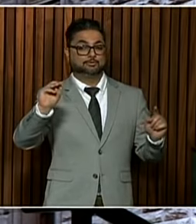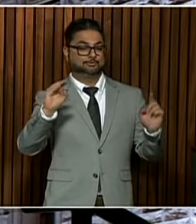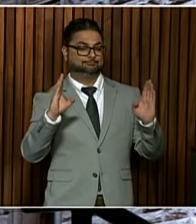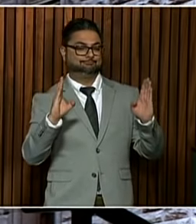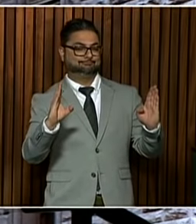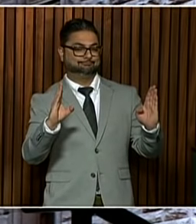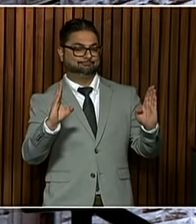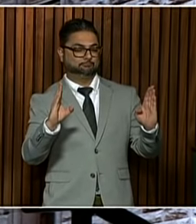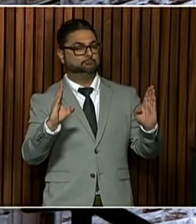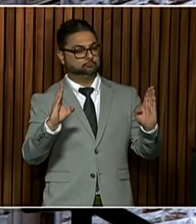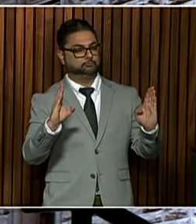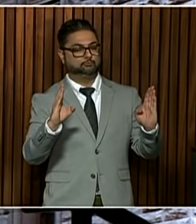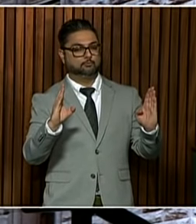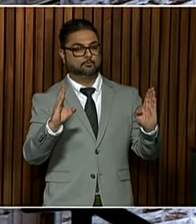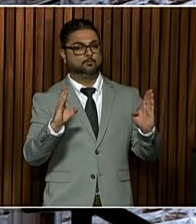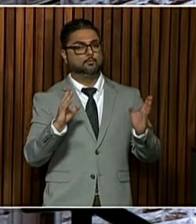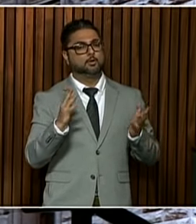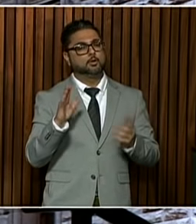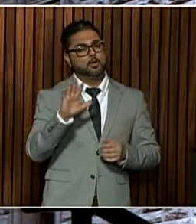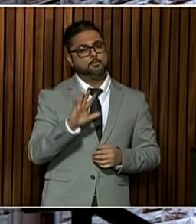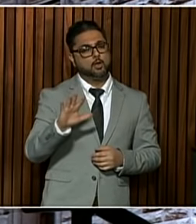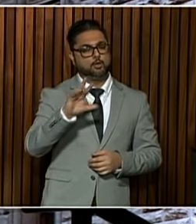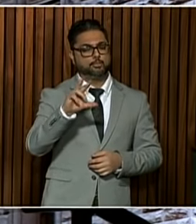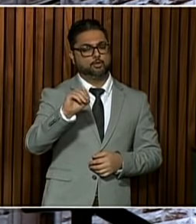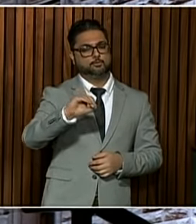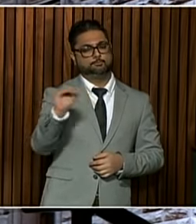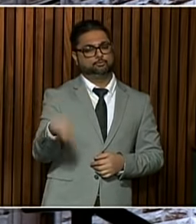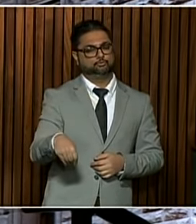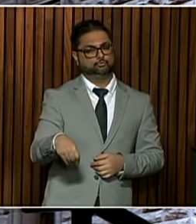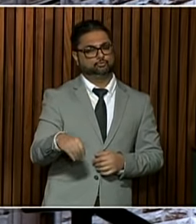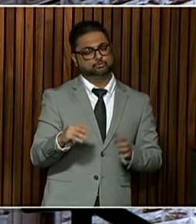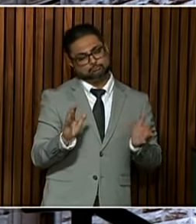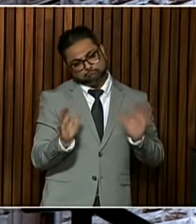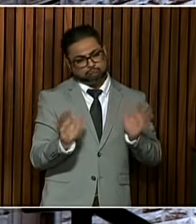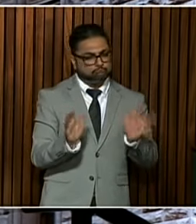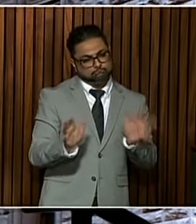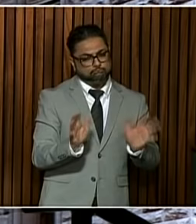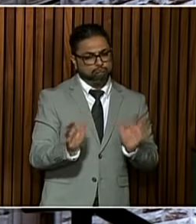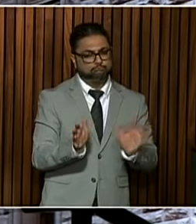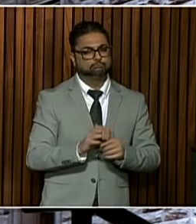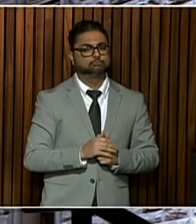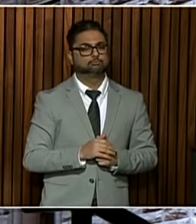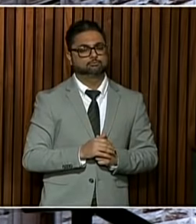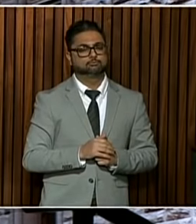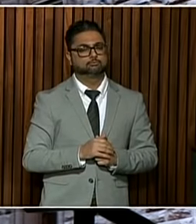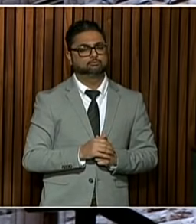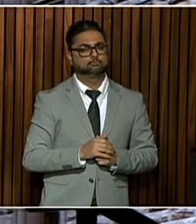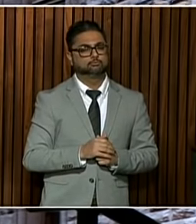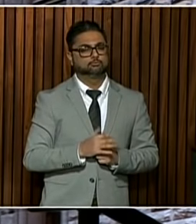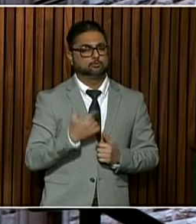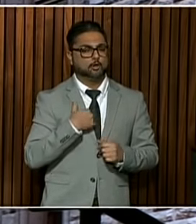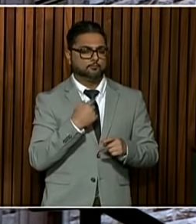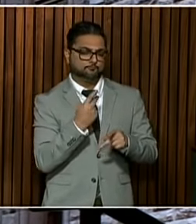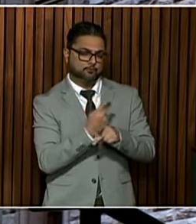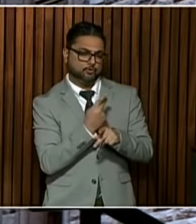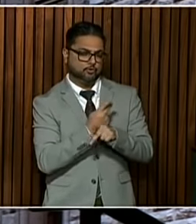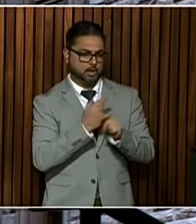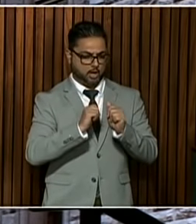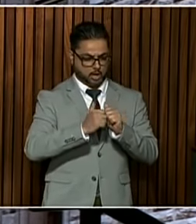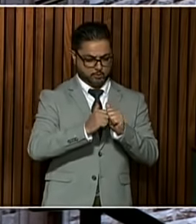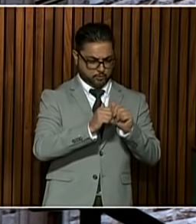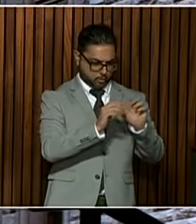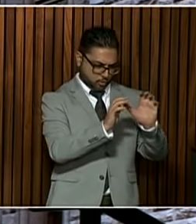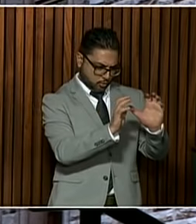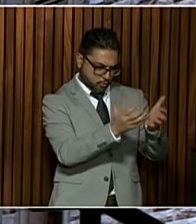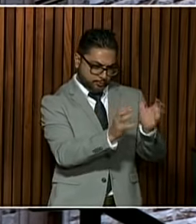50, that would be about 30%. 20 to 30, it's a small number. So we want a bit more breakdown the way they're clumping them together. That might